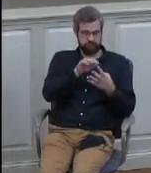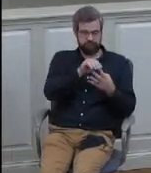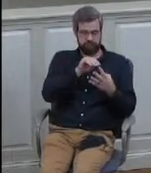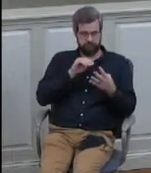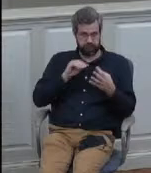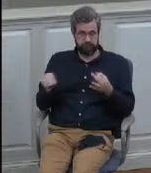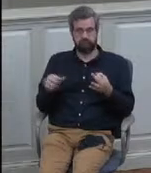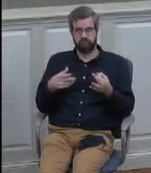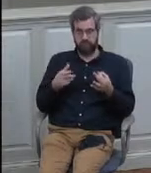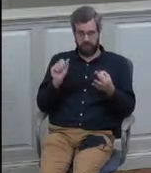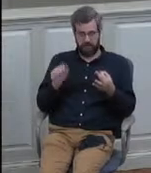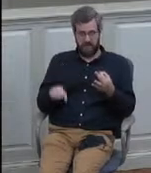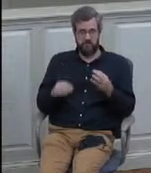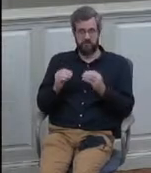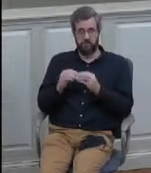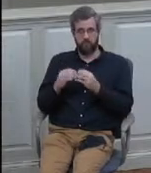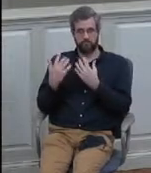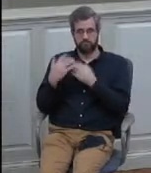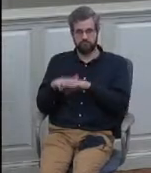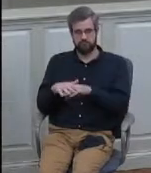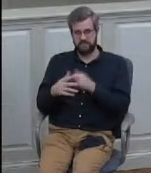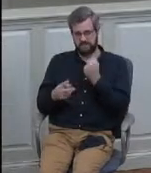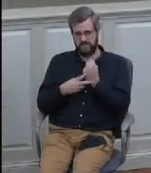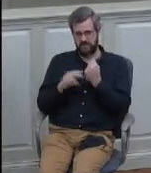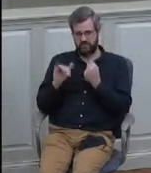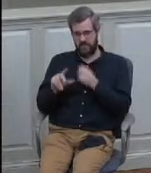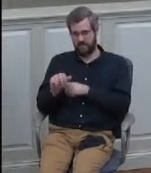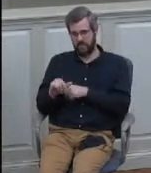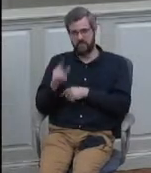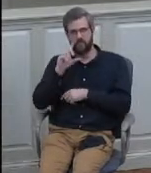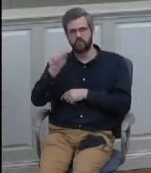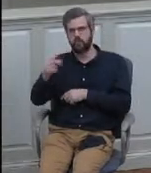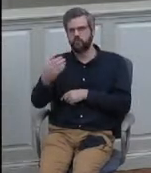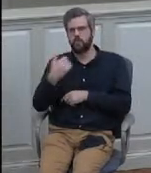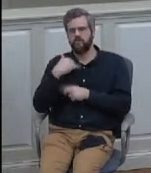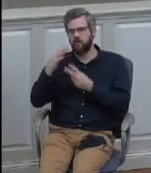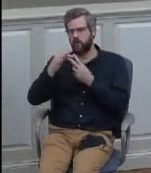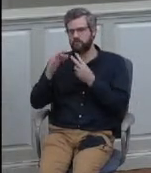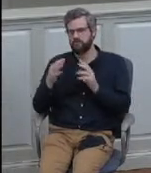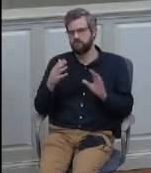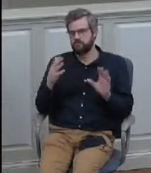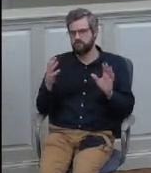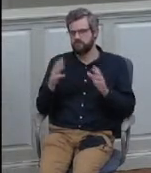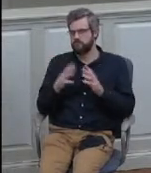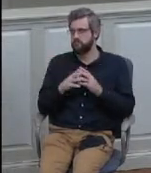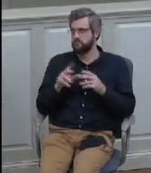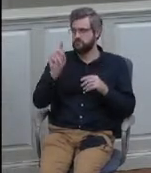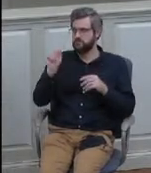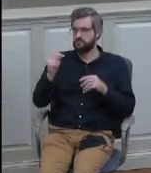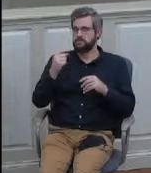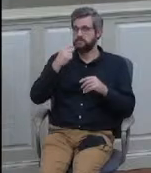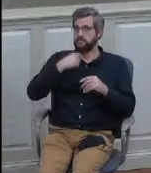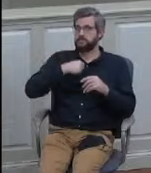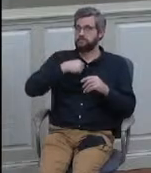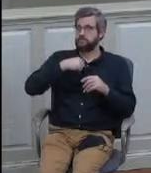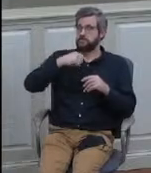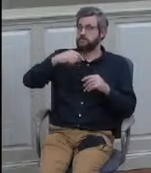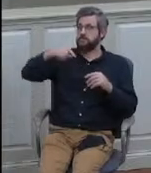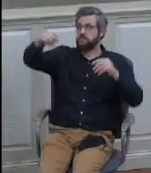streamline that process a little bit and save the date of the 20th. I mean, you've got options is my point. Well, in my mind, how you want to do